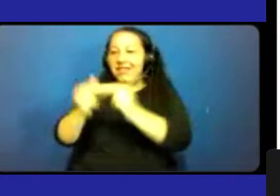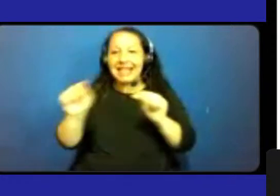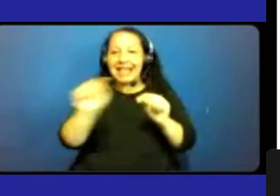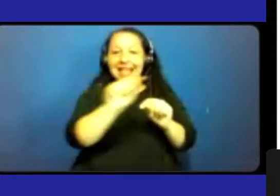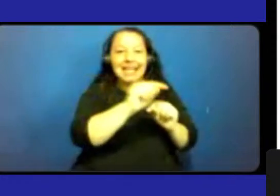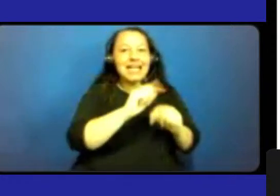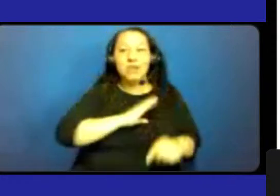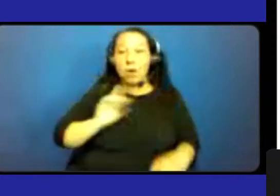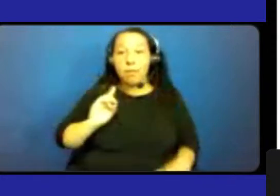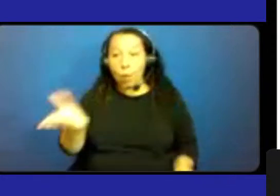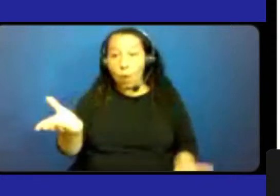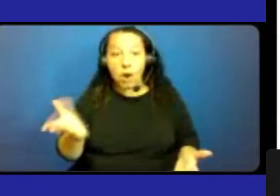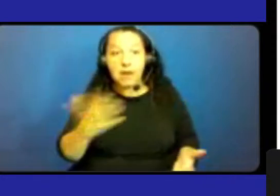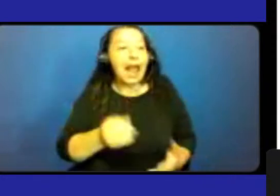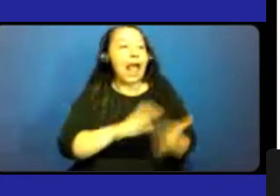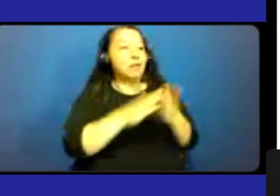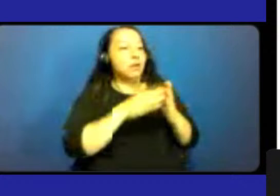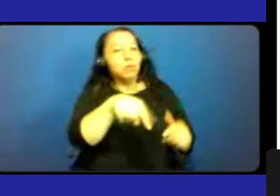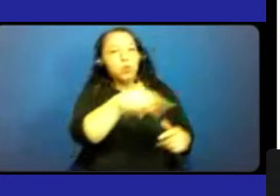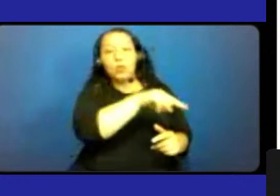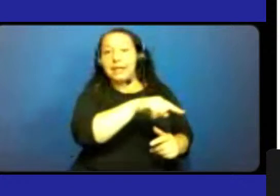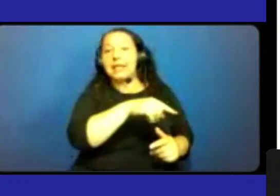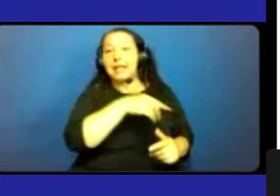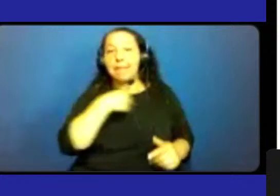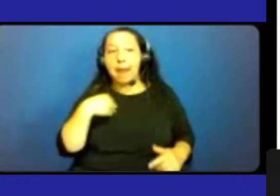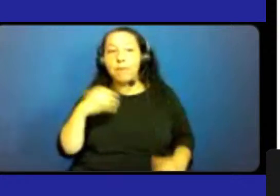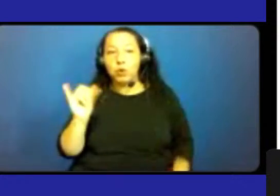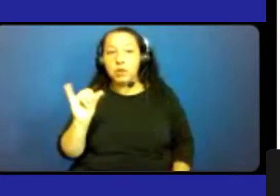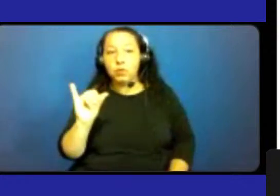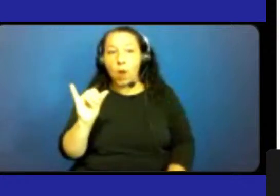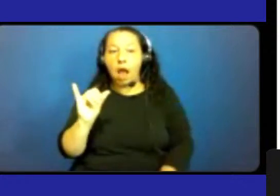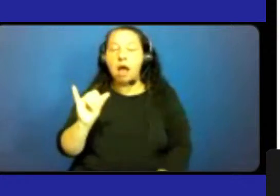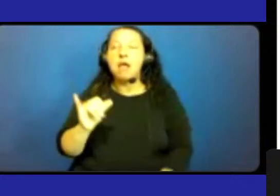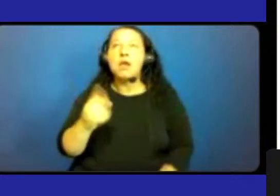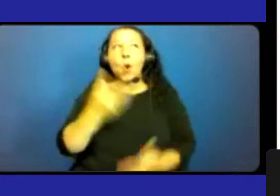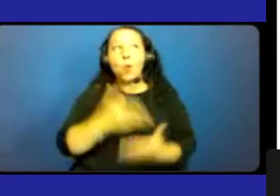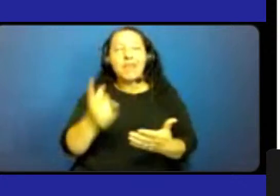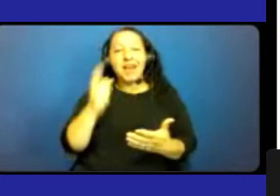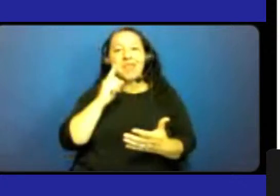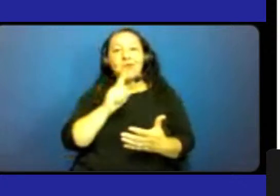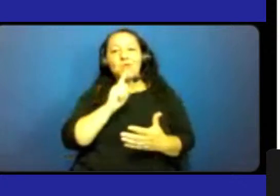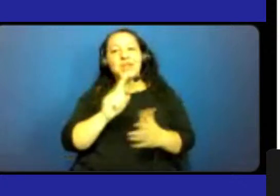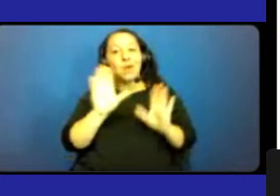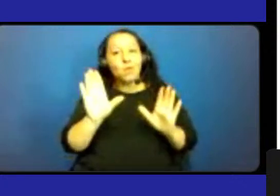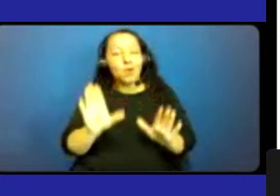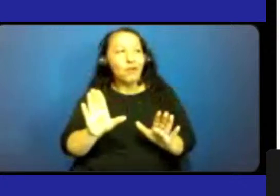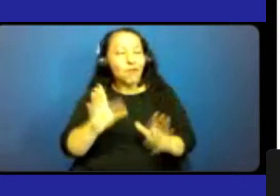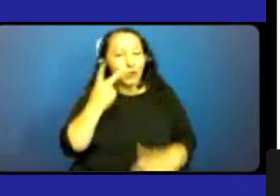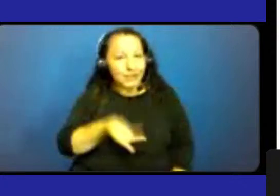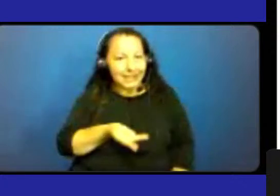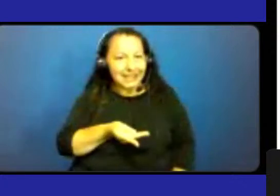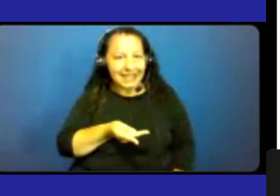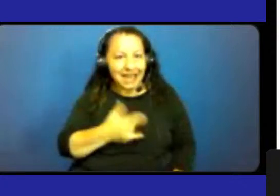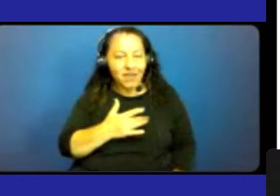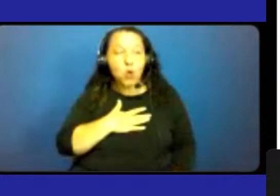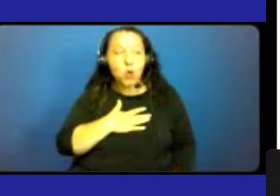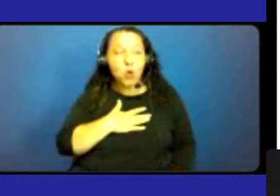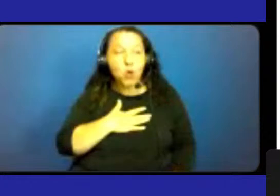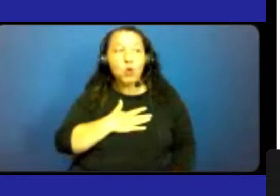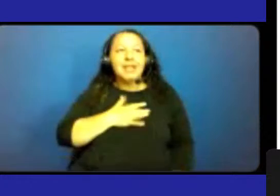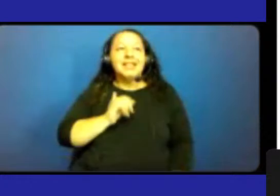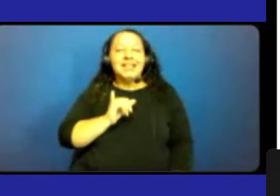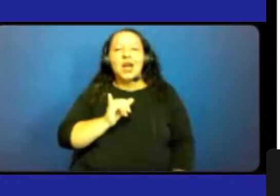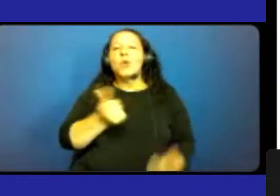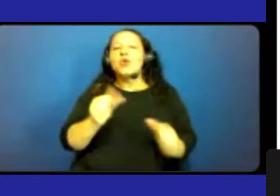and the community members. They're really, one of the things that was heartening to see is that we really tried to not make this an evaluation